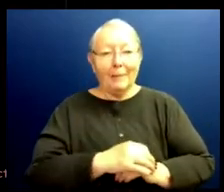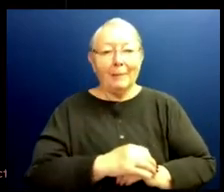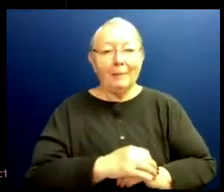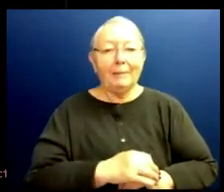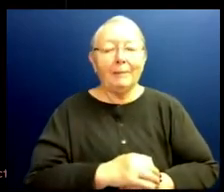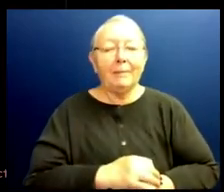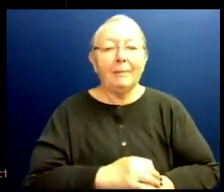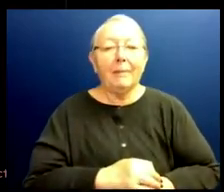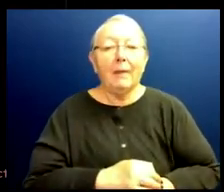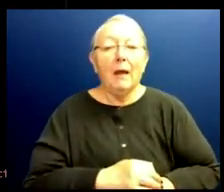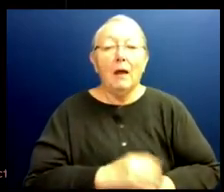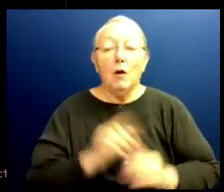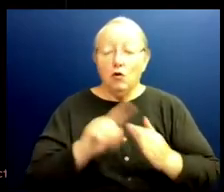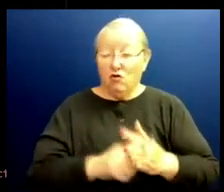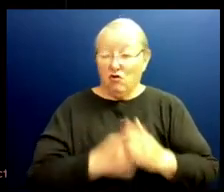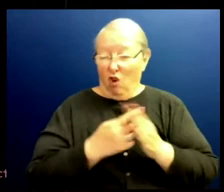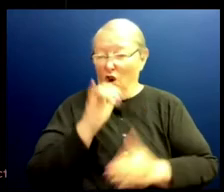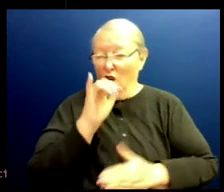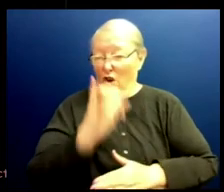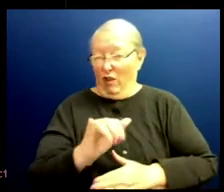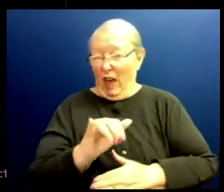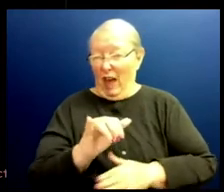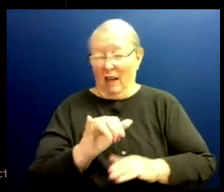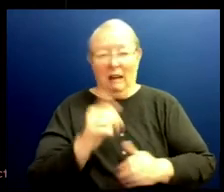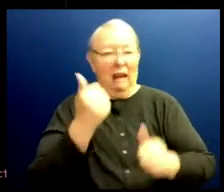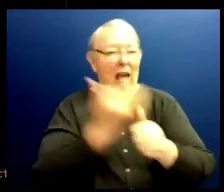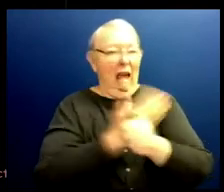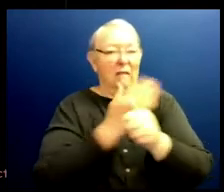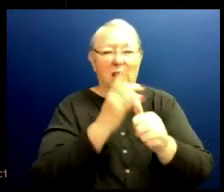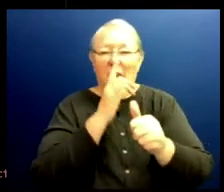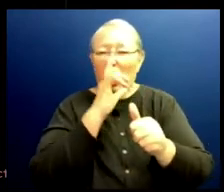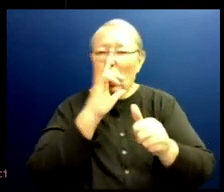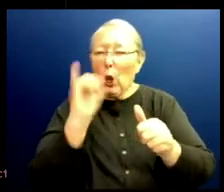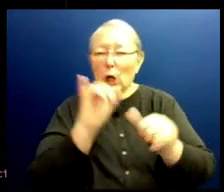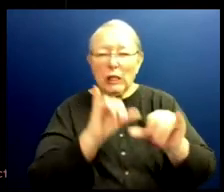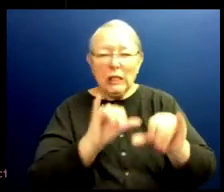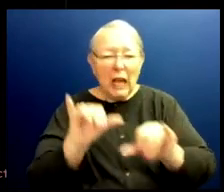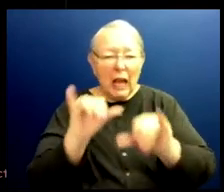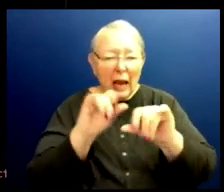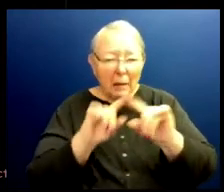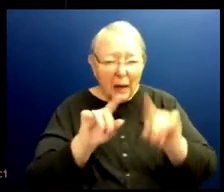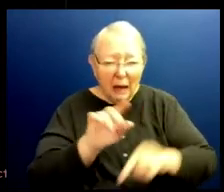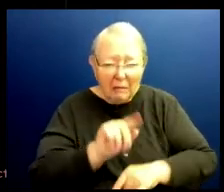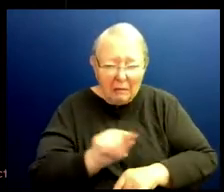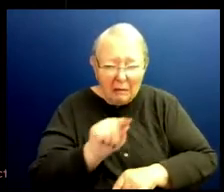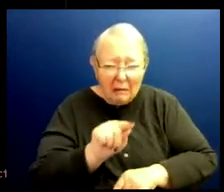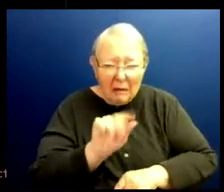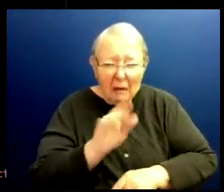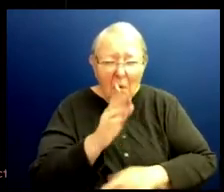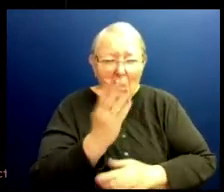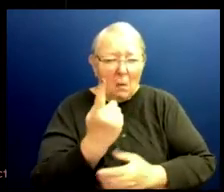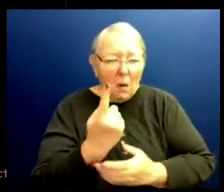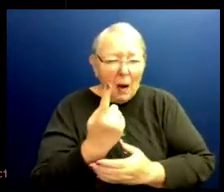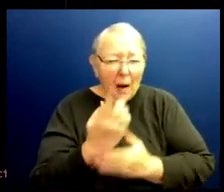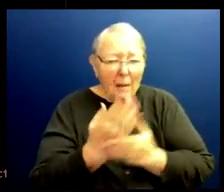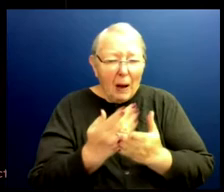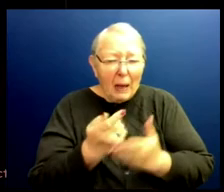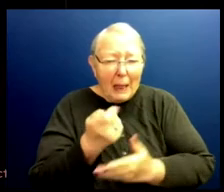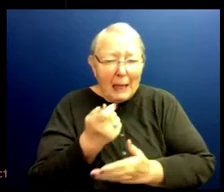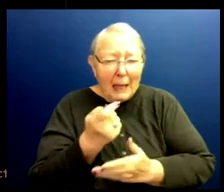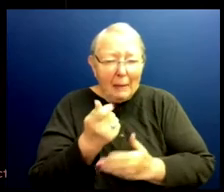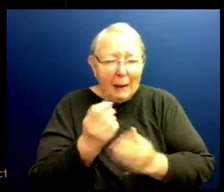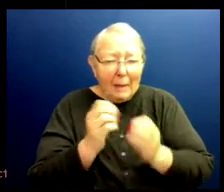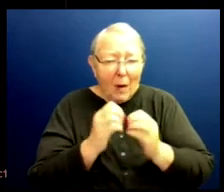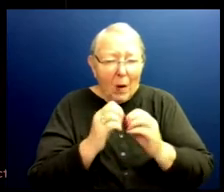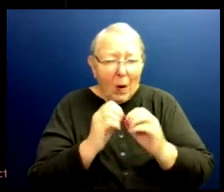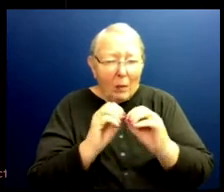You start with this, and you will notice that this region in here, for example, is slightly brighter, and therefore